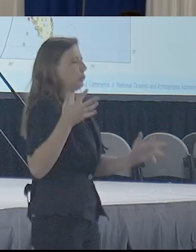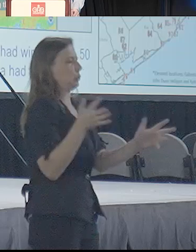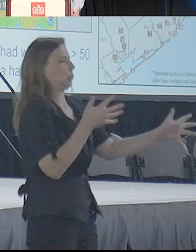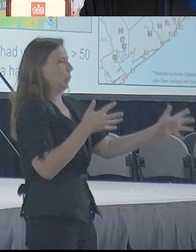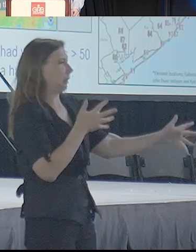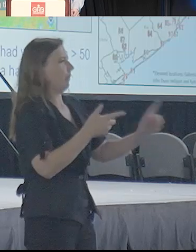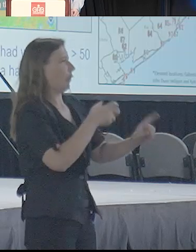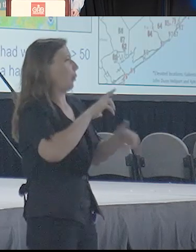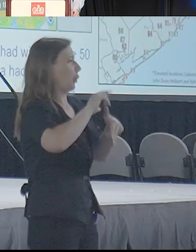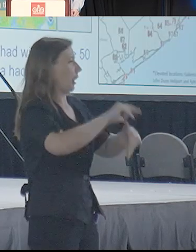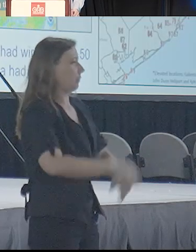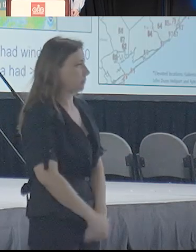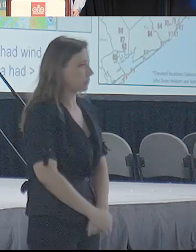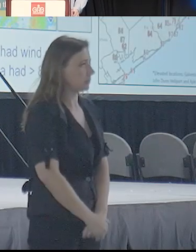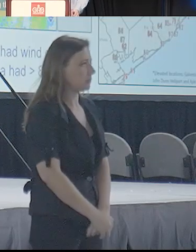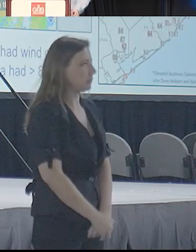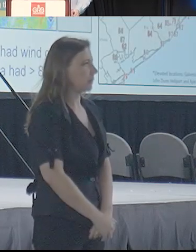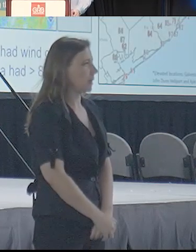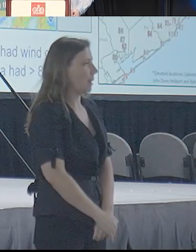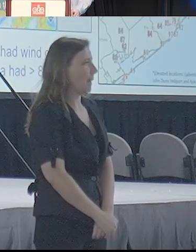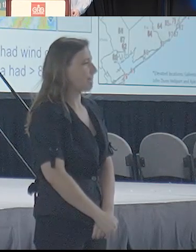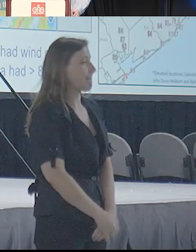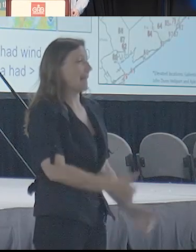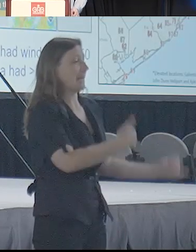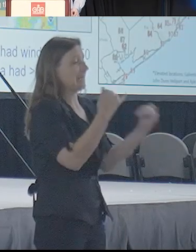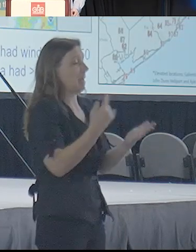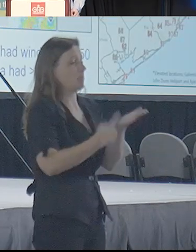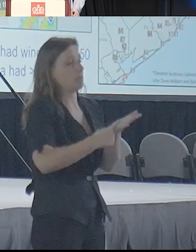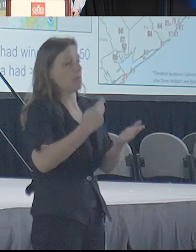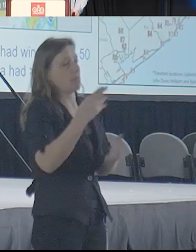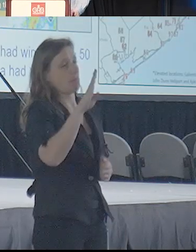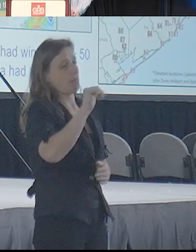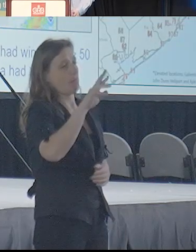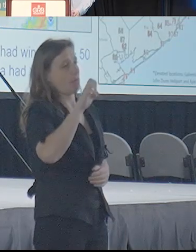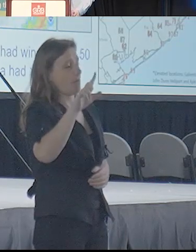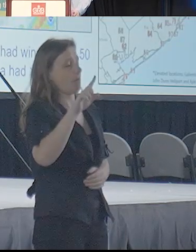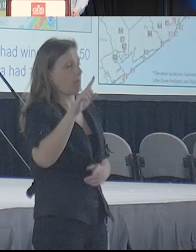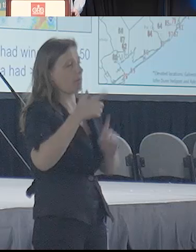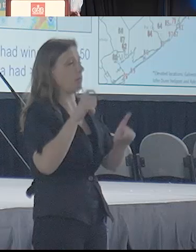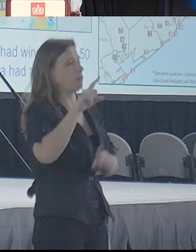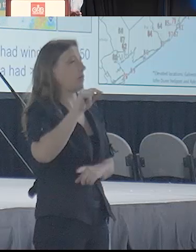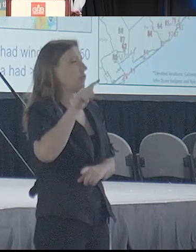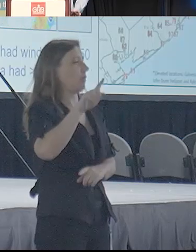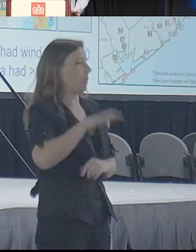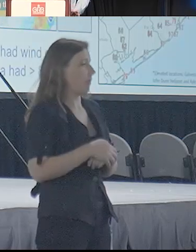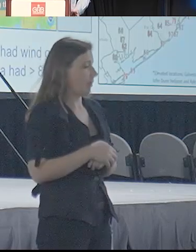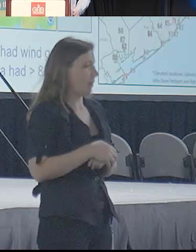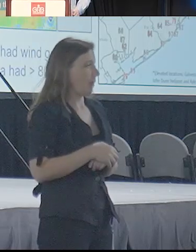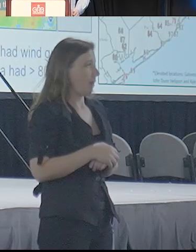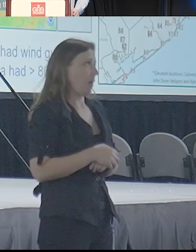with a hurricane. Well, now let's enter Hurricane Beryl from July 8th, 2024. Another